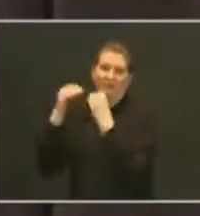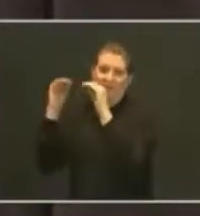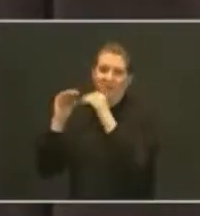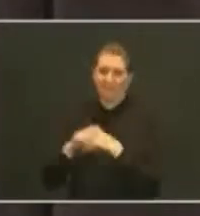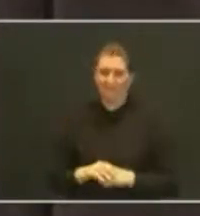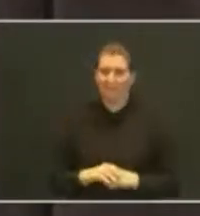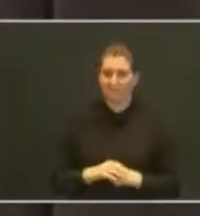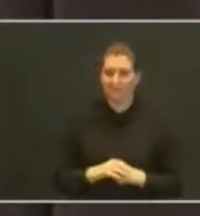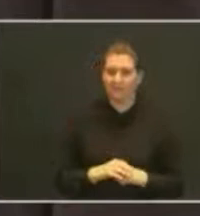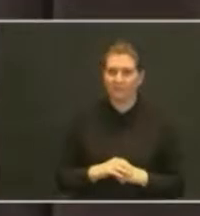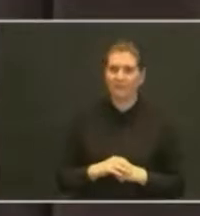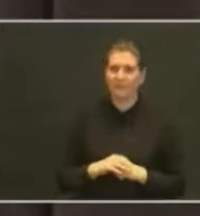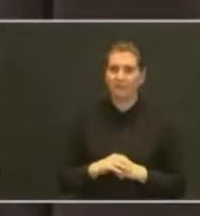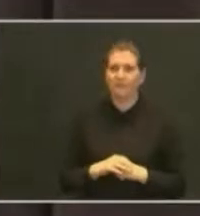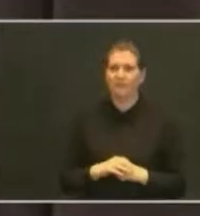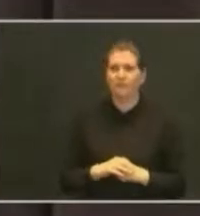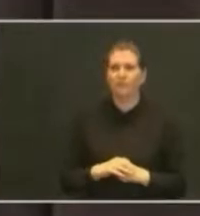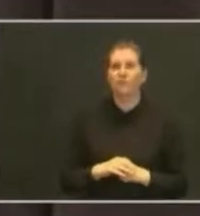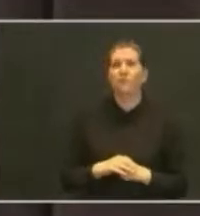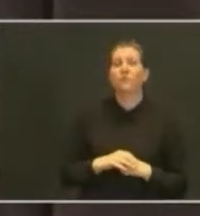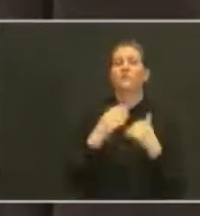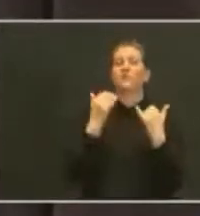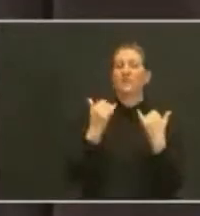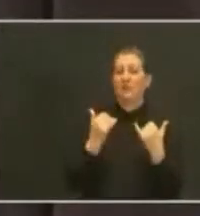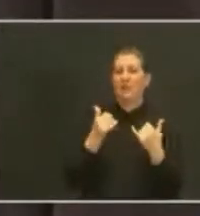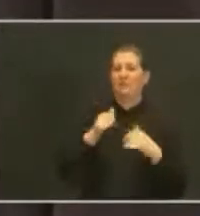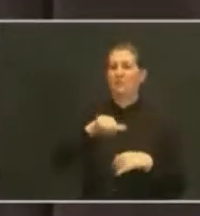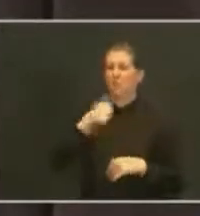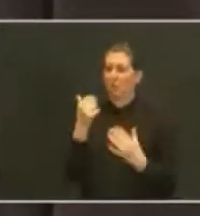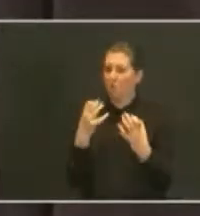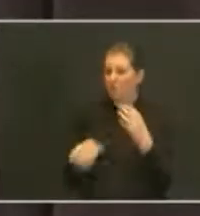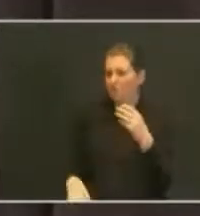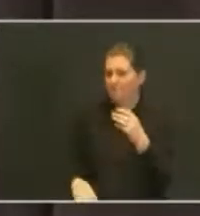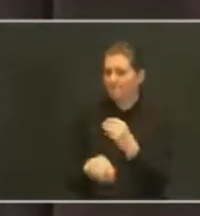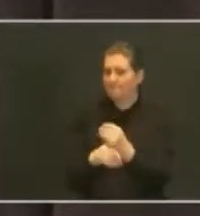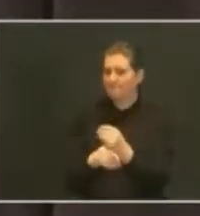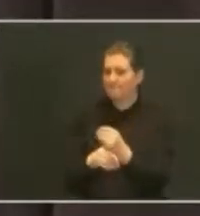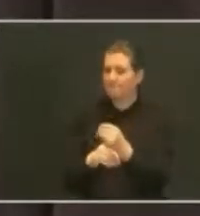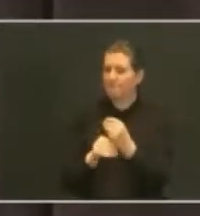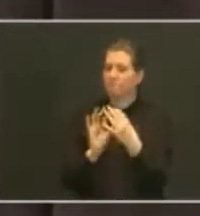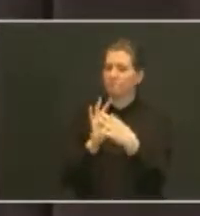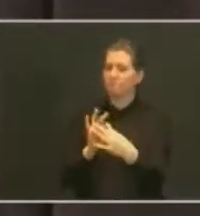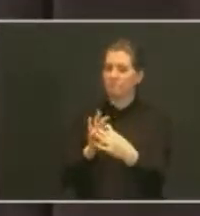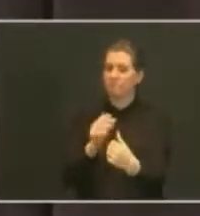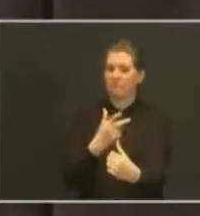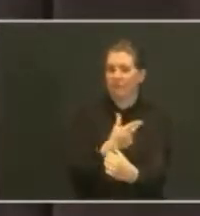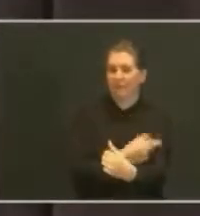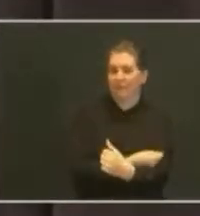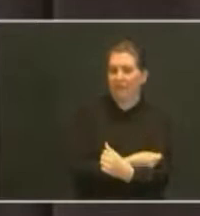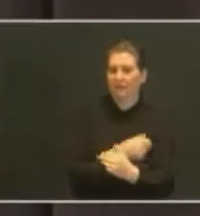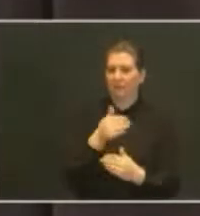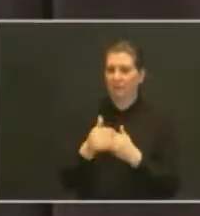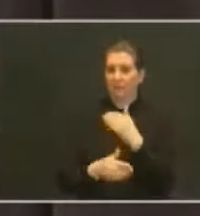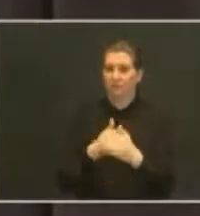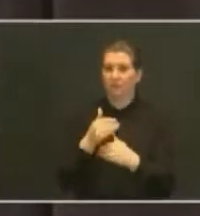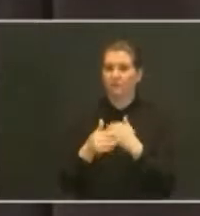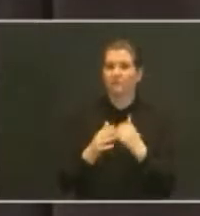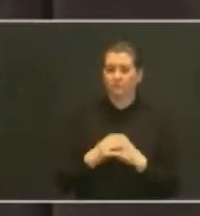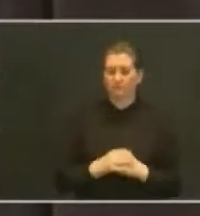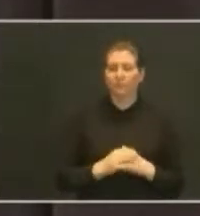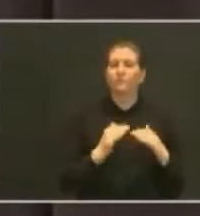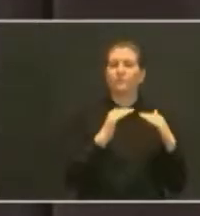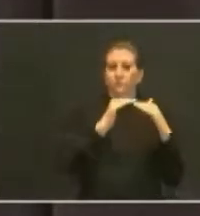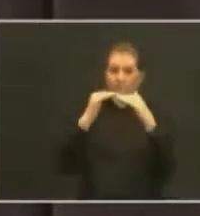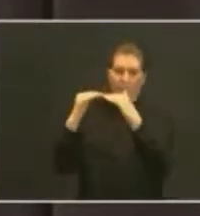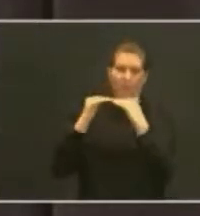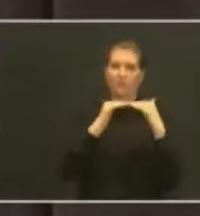One other note I want to make about our vaccination campaign, and that's on equity. We have had